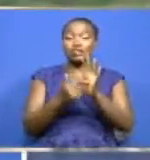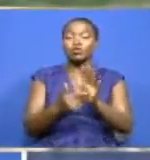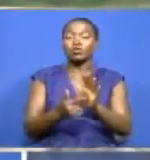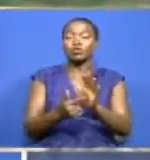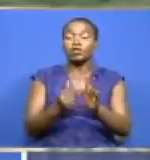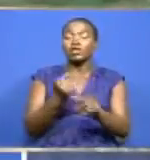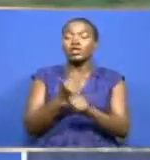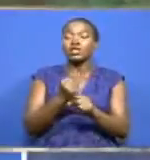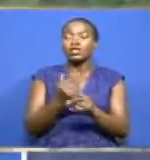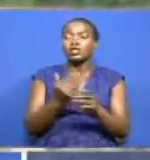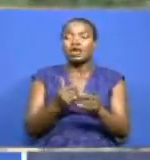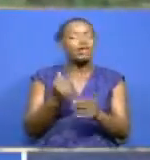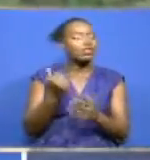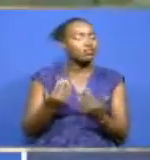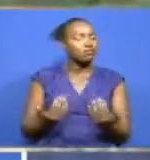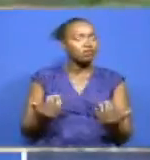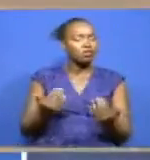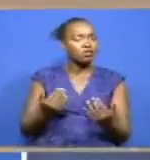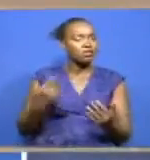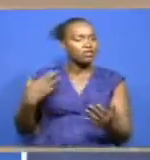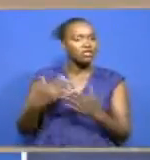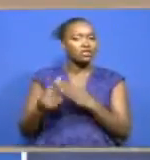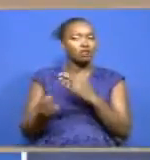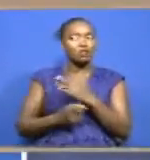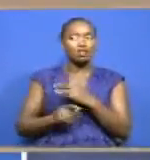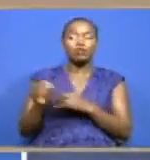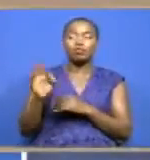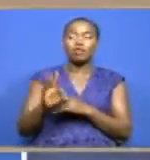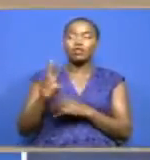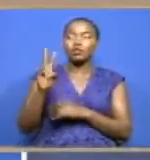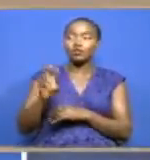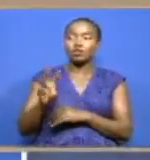child labour since March 2020. We are aware that